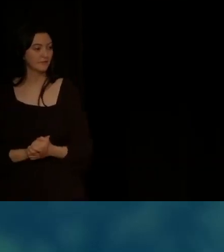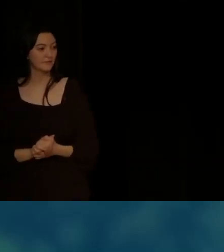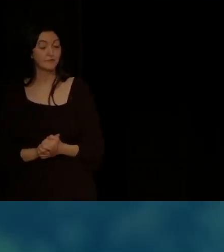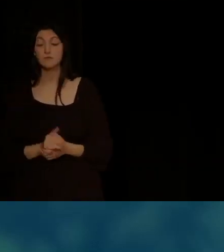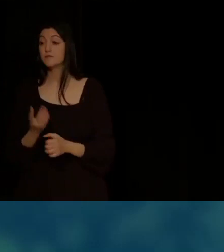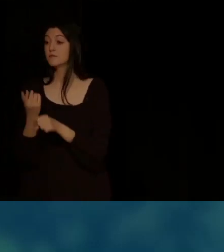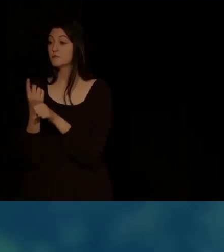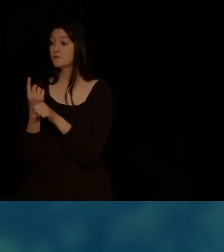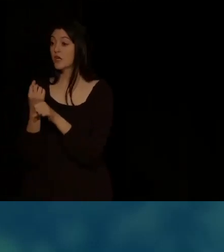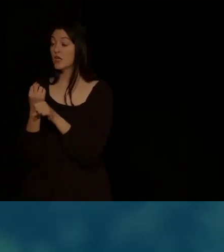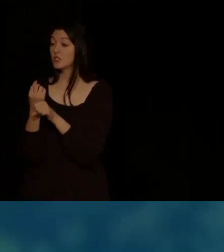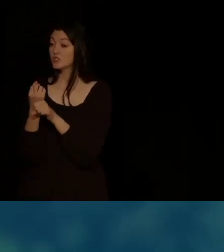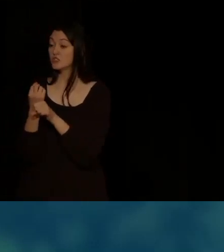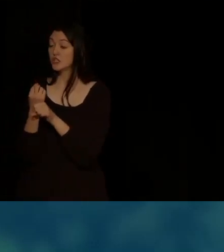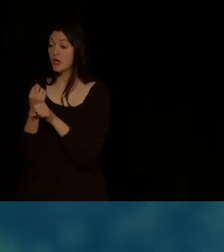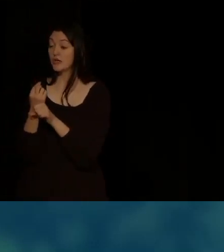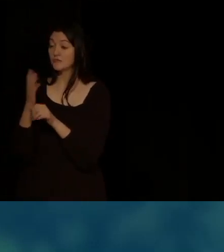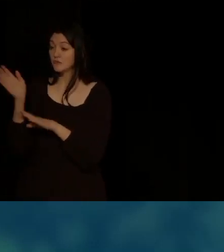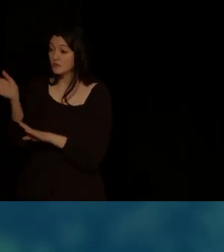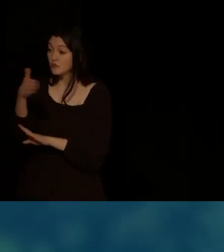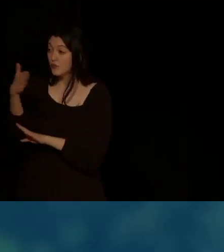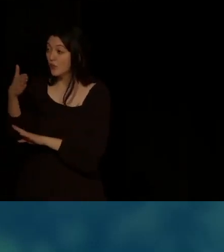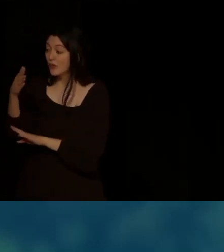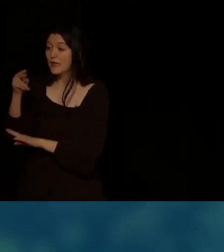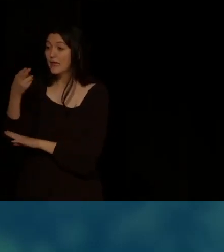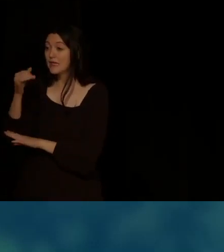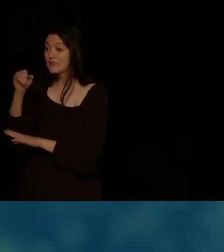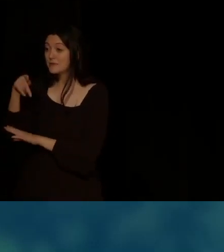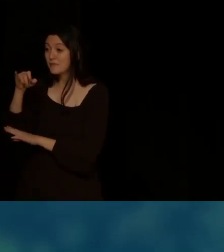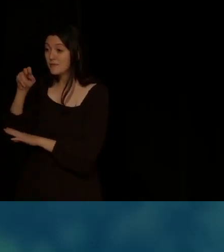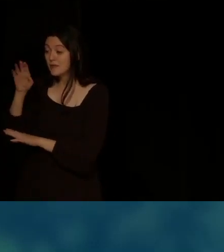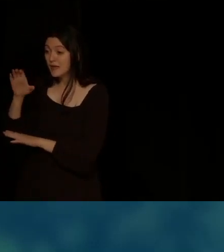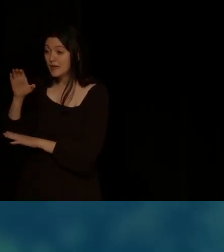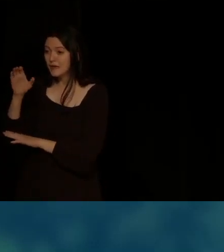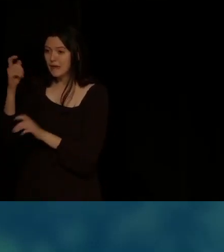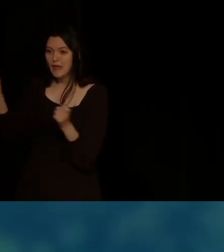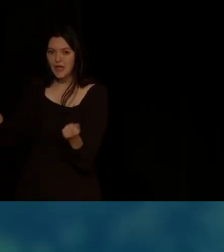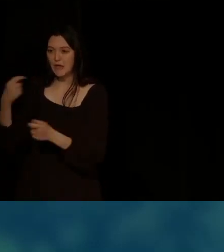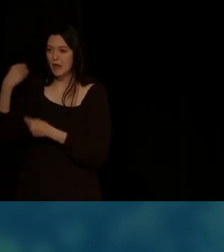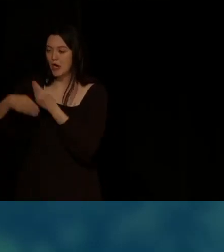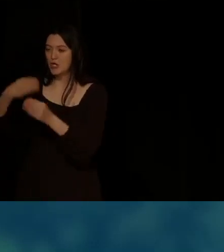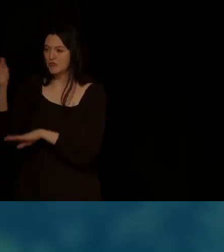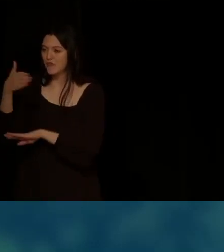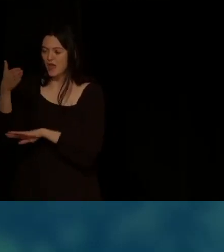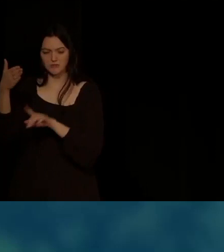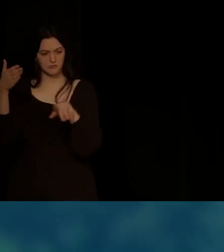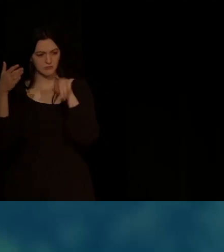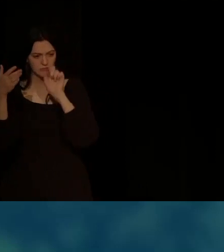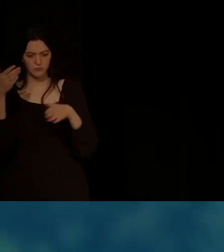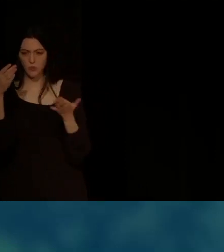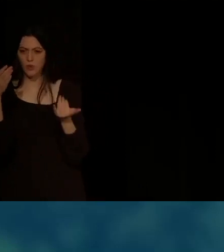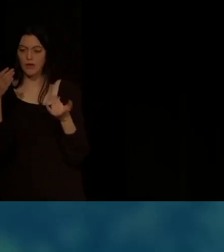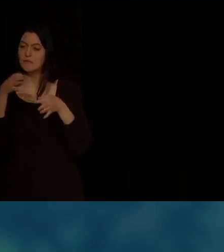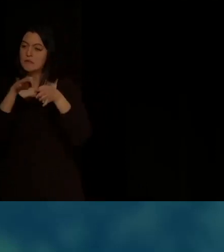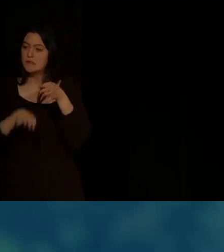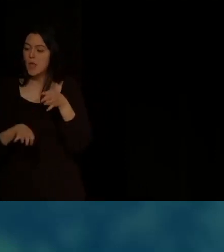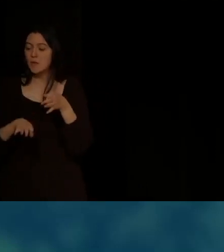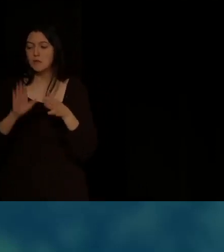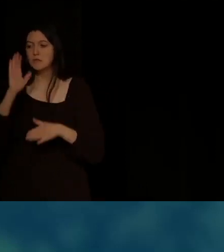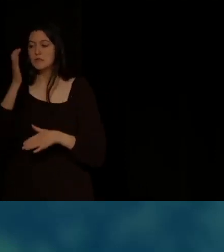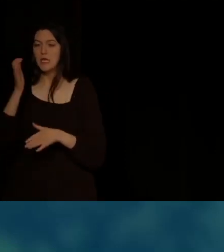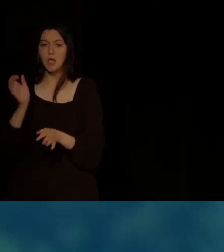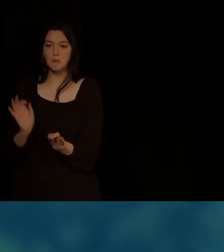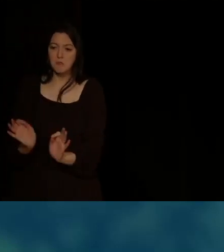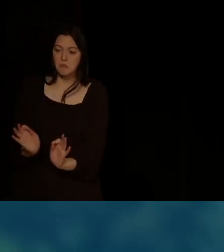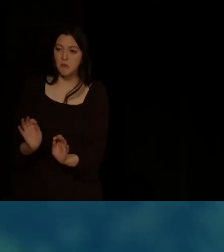Last year, when we flew Hispanic Heritage flags in Memorial Plaza, some wondered why. It's a simple act that may not seem much to